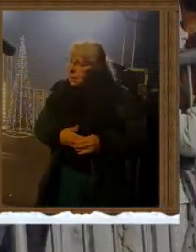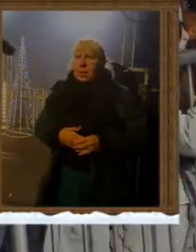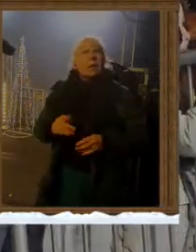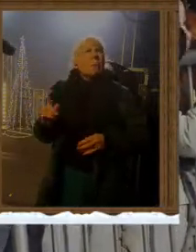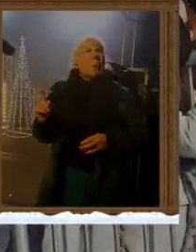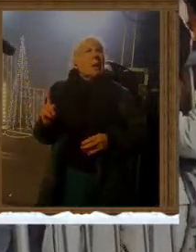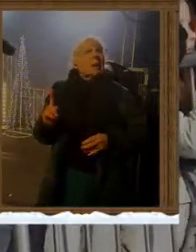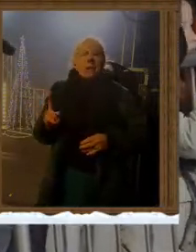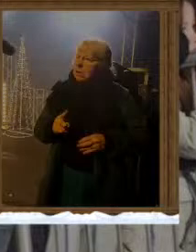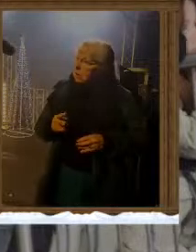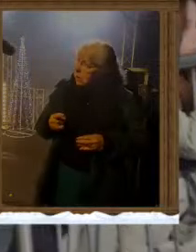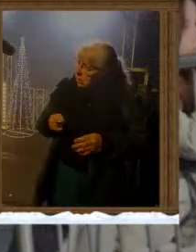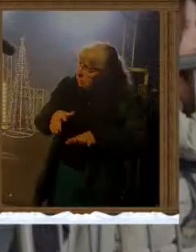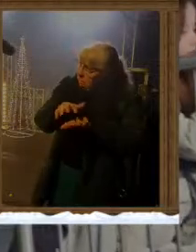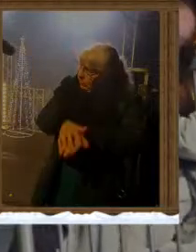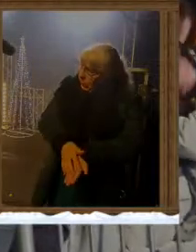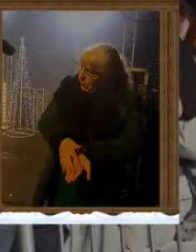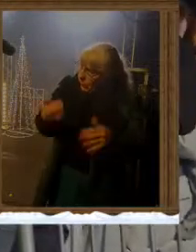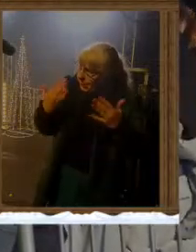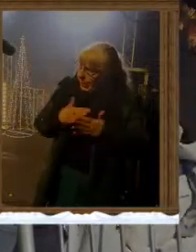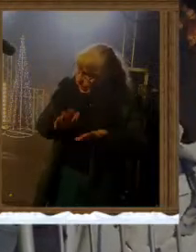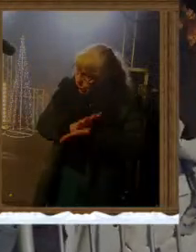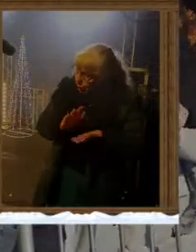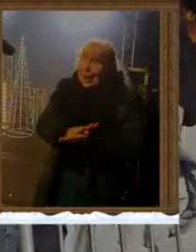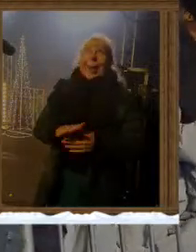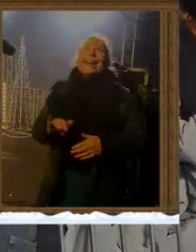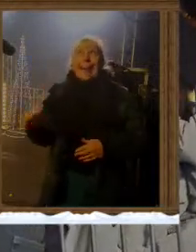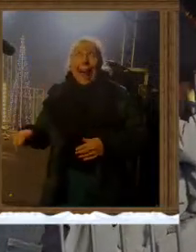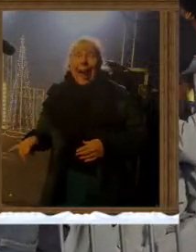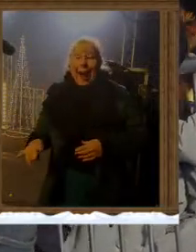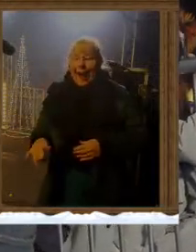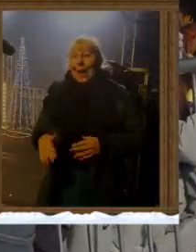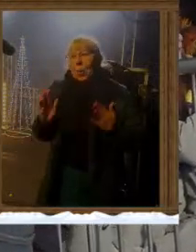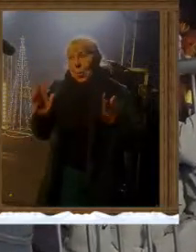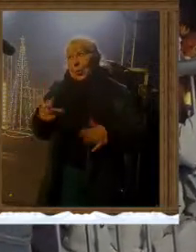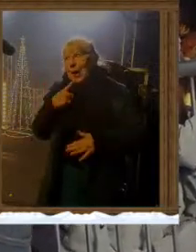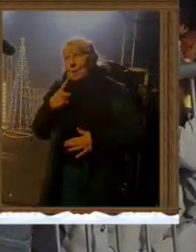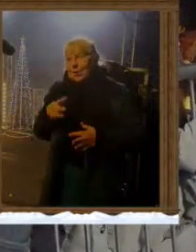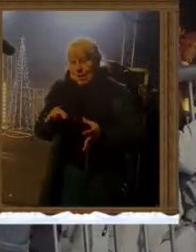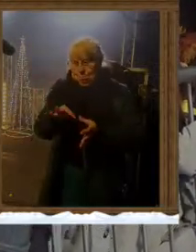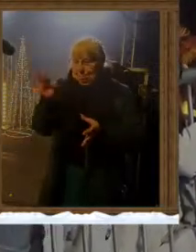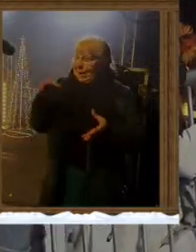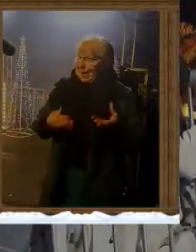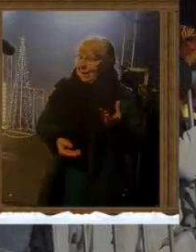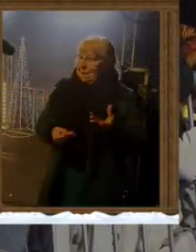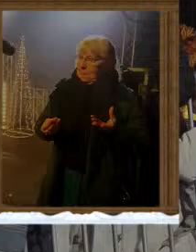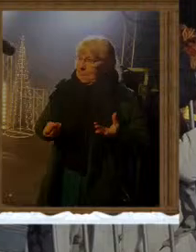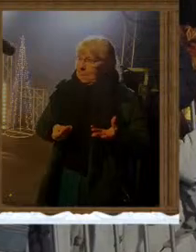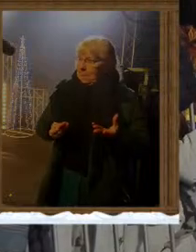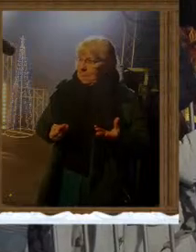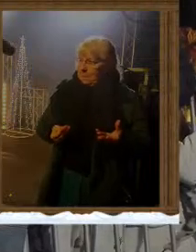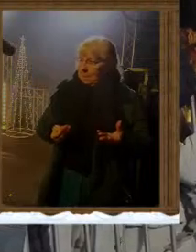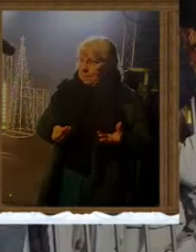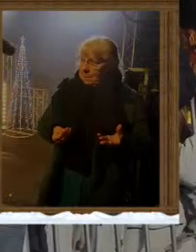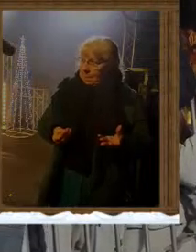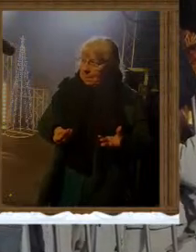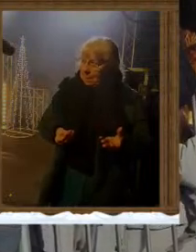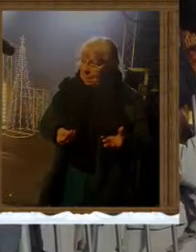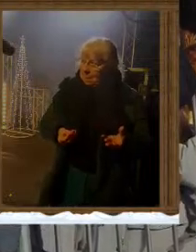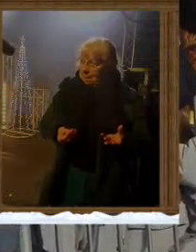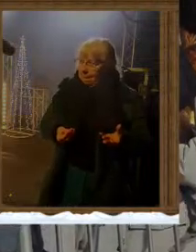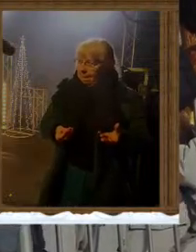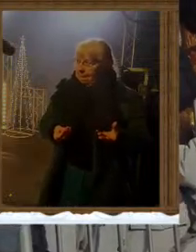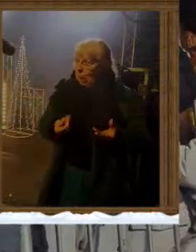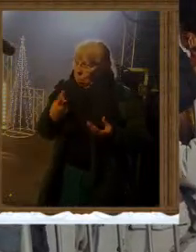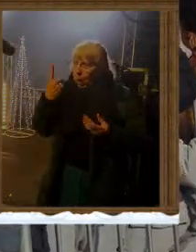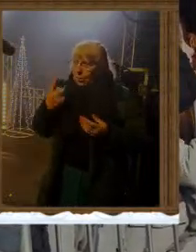What? Yeah. Tonight's switch on. Did you enjoy it? Yeah. You have to say that, right? You get to pick a present. Go. Right. Just